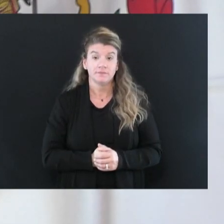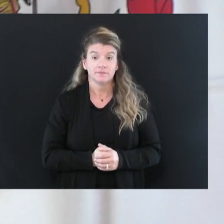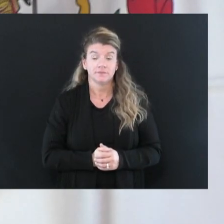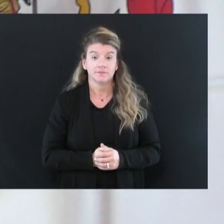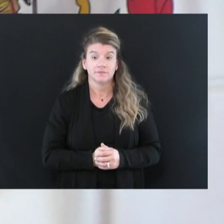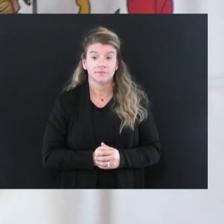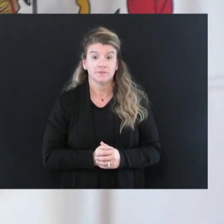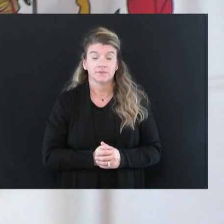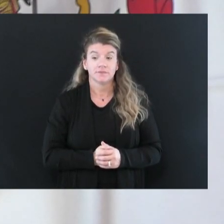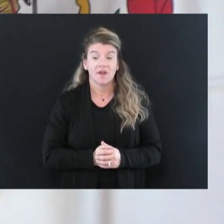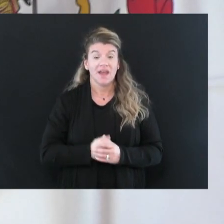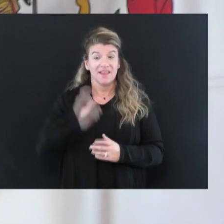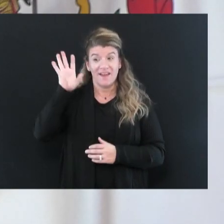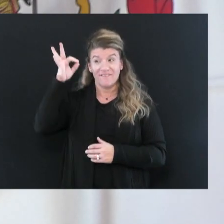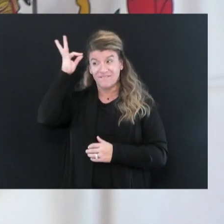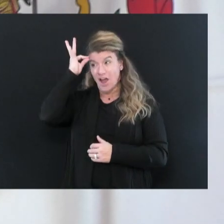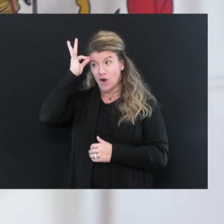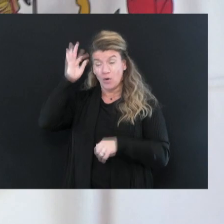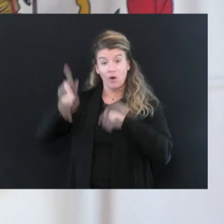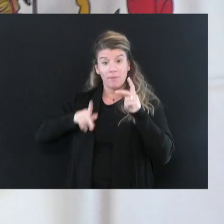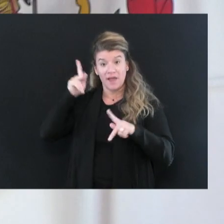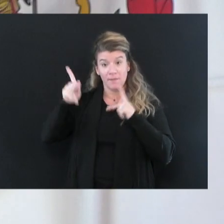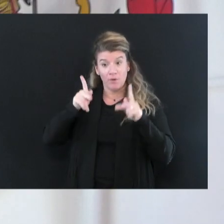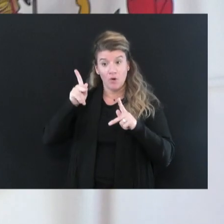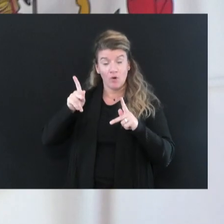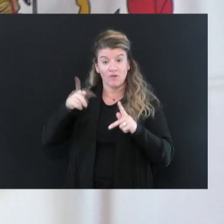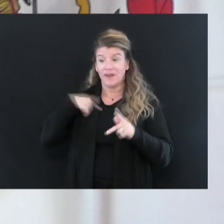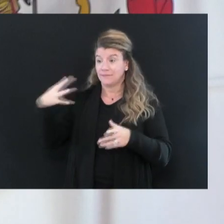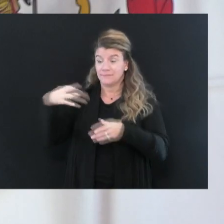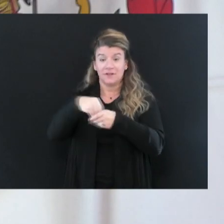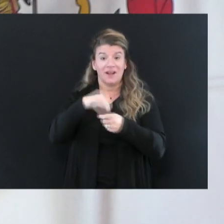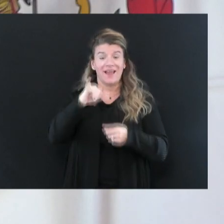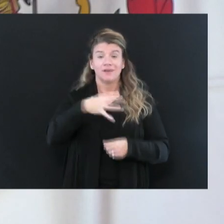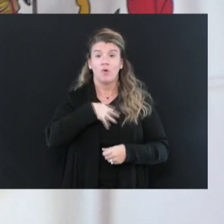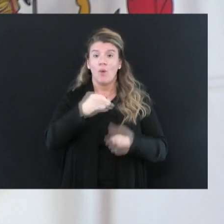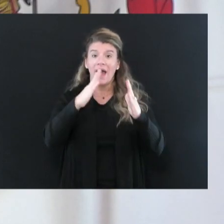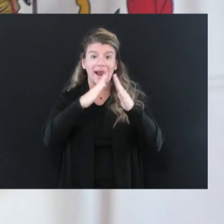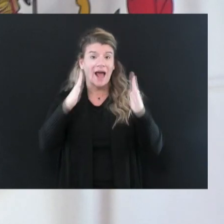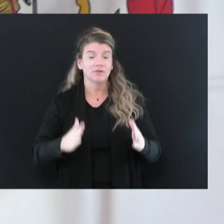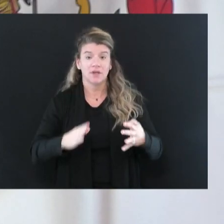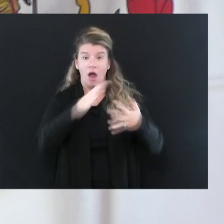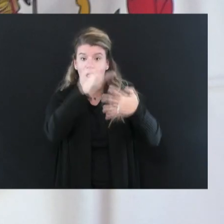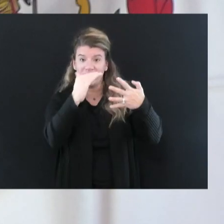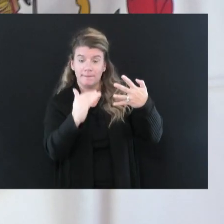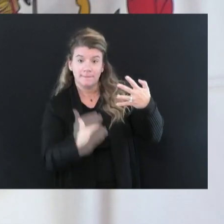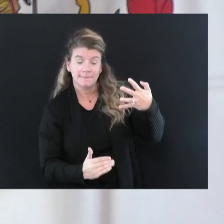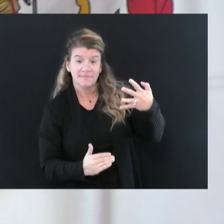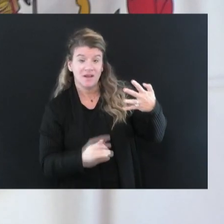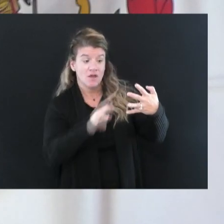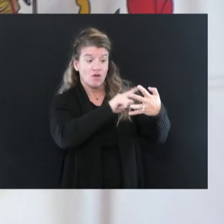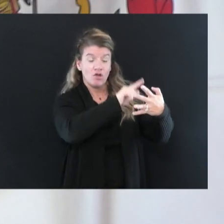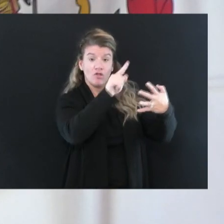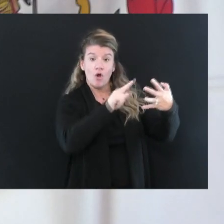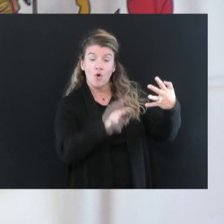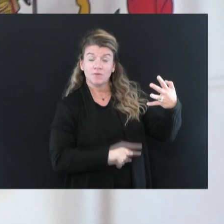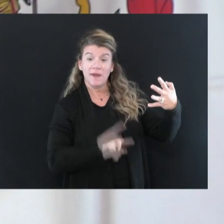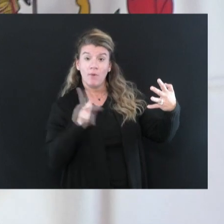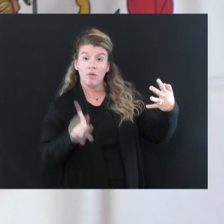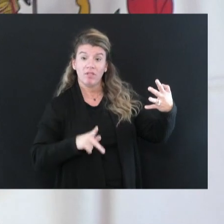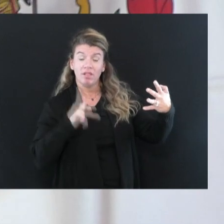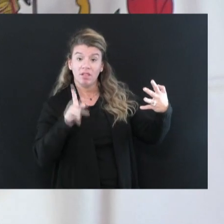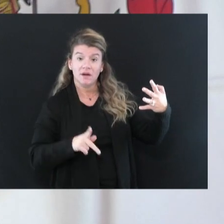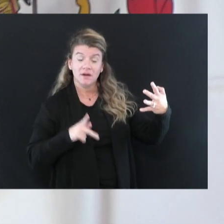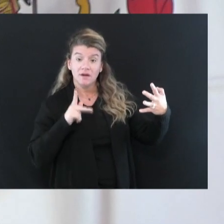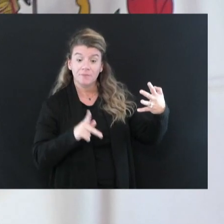through all the federal people that I'm talking about, from the White House right on down and everything, those people are